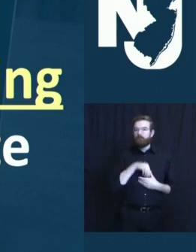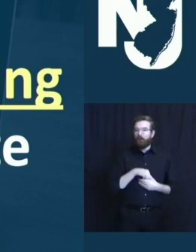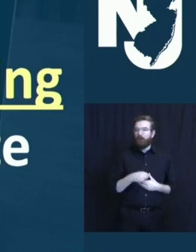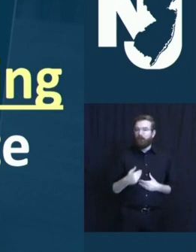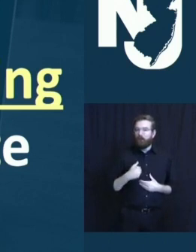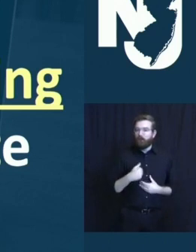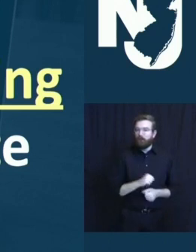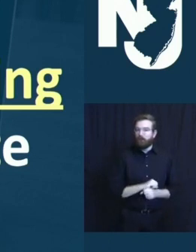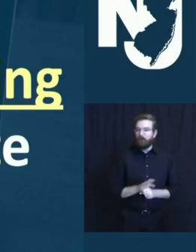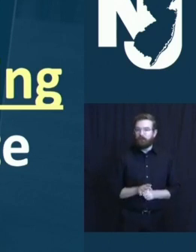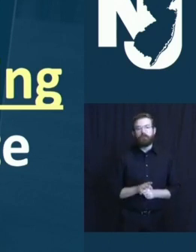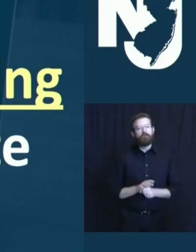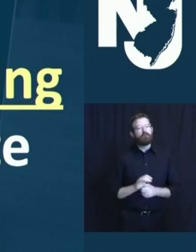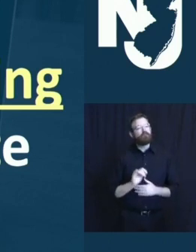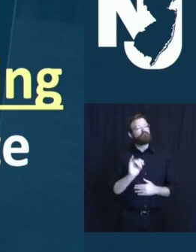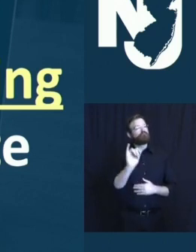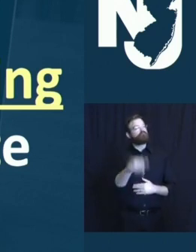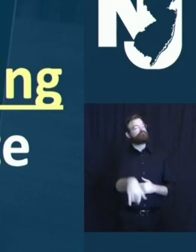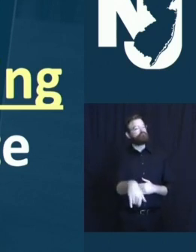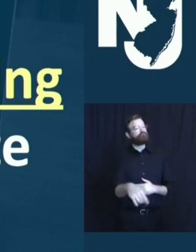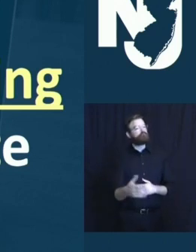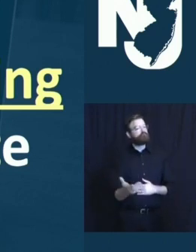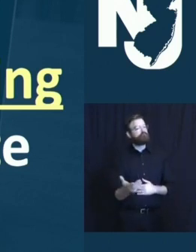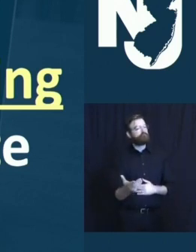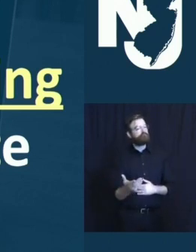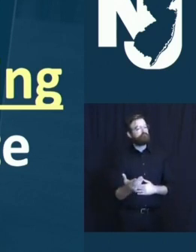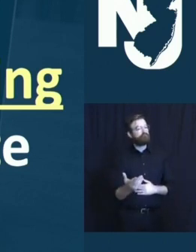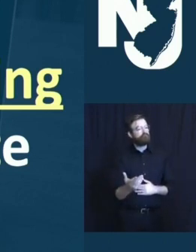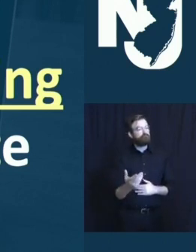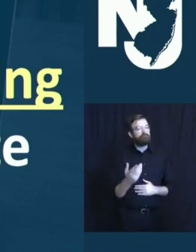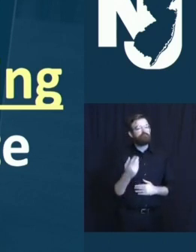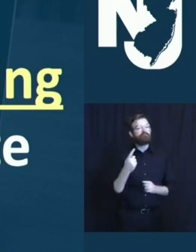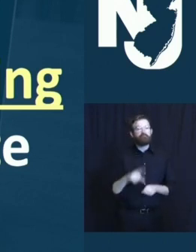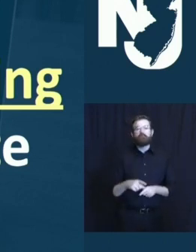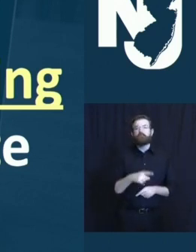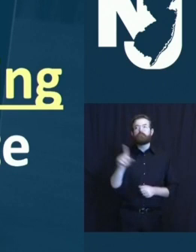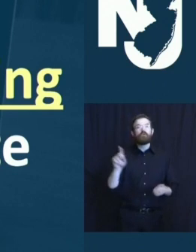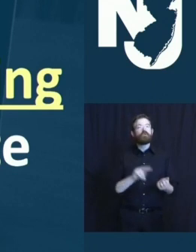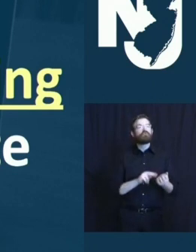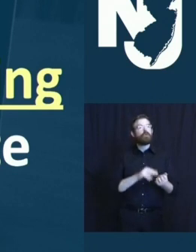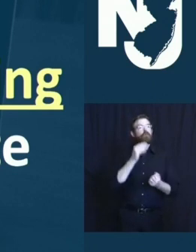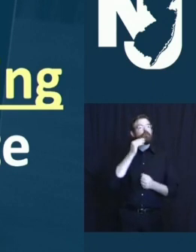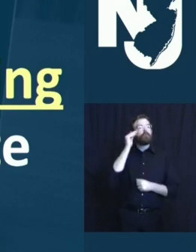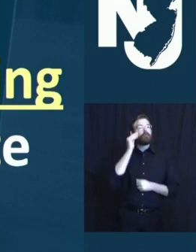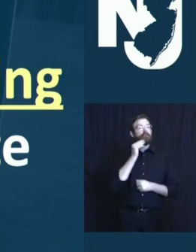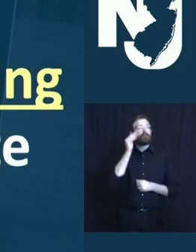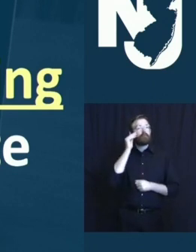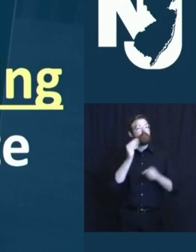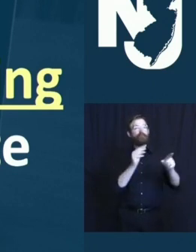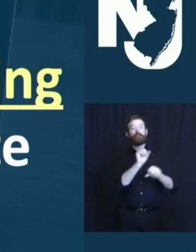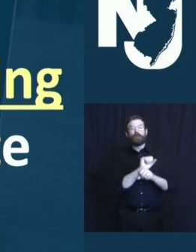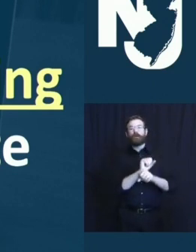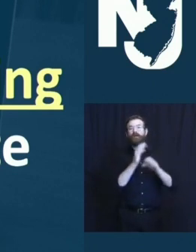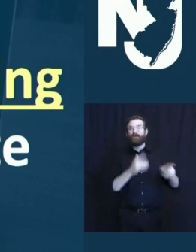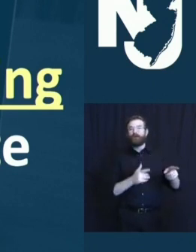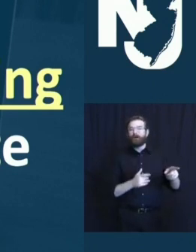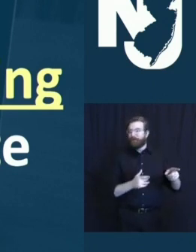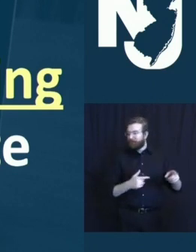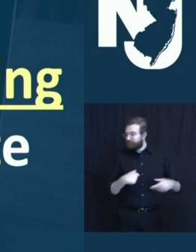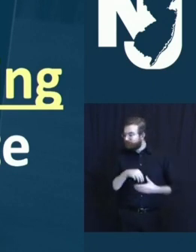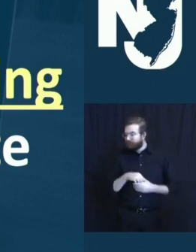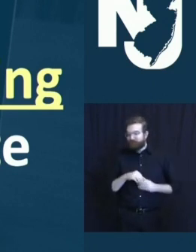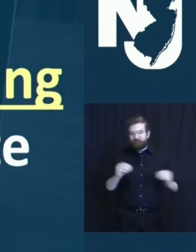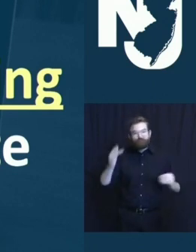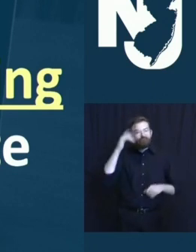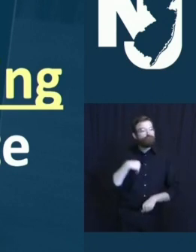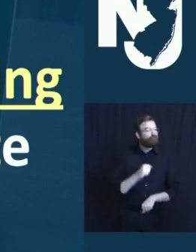ones, vendors coming and going. I think people think that that's something of the past. And Tina knows better than anybody, and you, Judy,